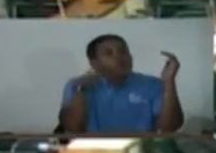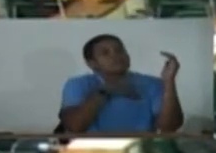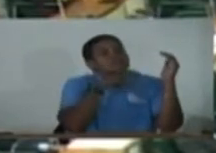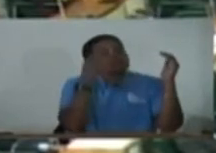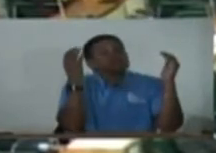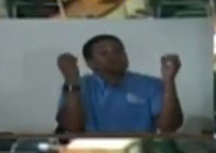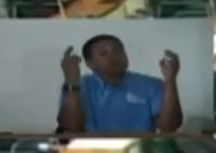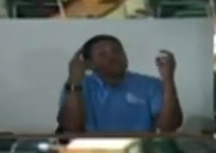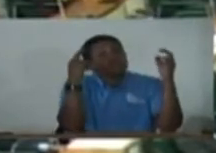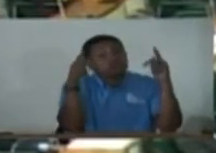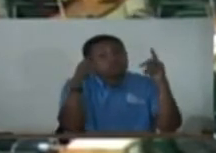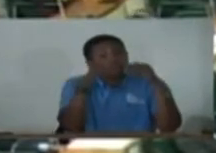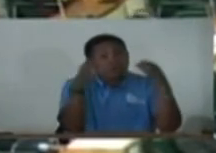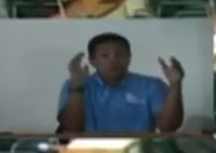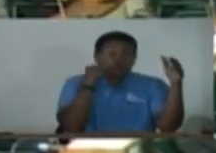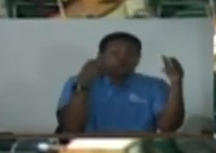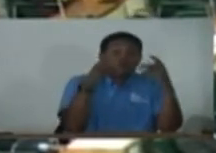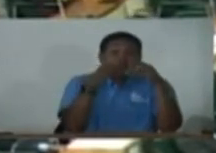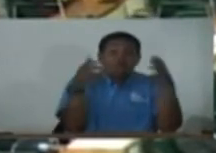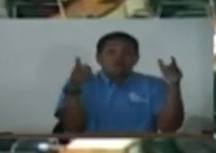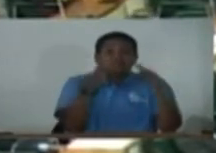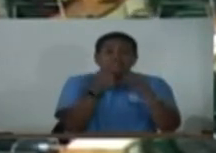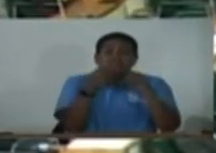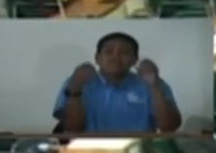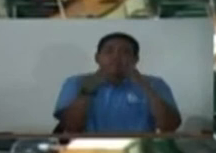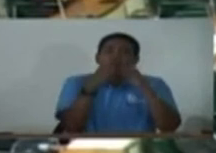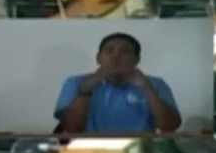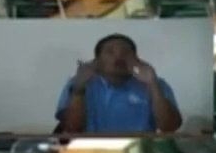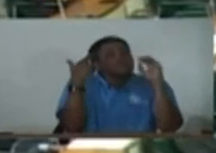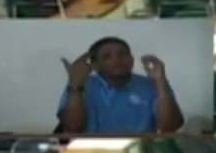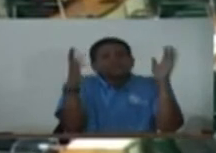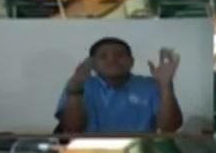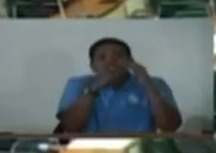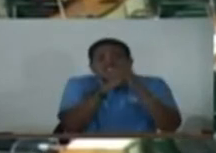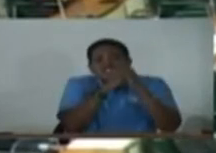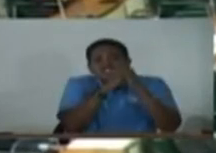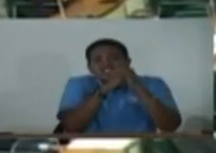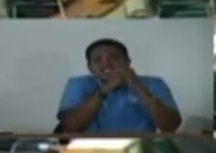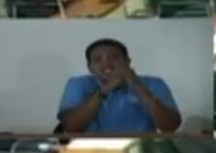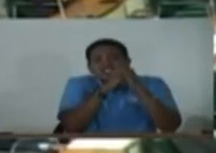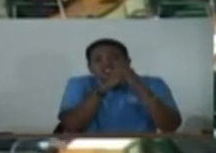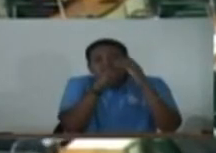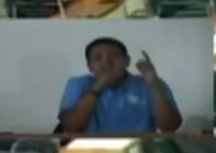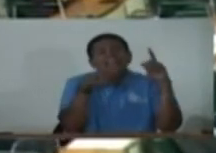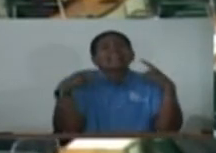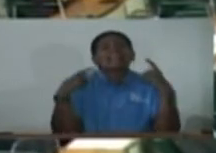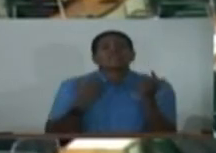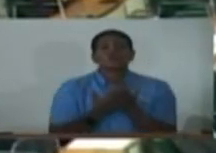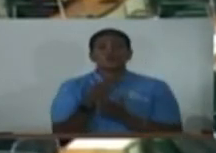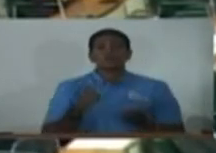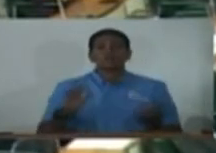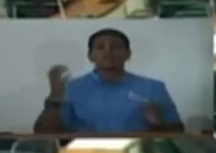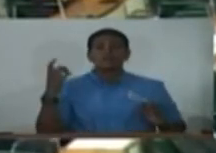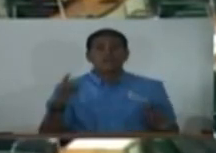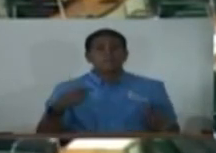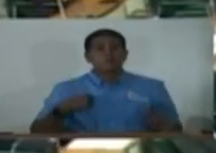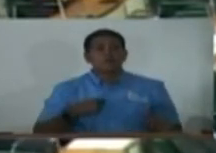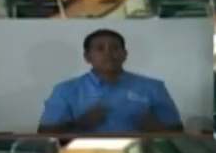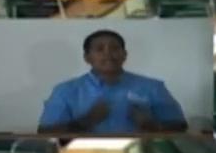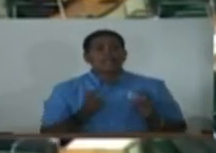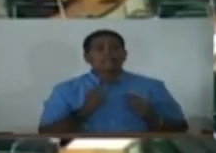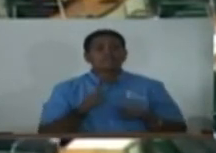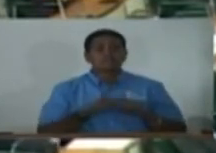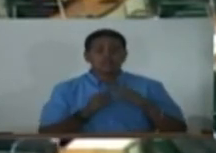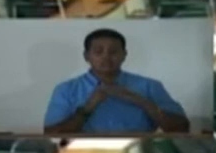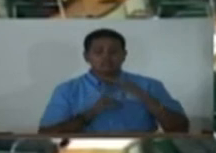reasonable population. Our population has been more than reasonable in living through this thing. We have been living under curfew